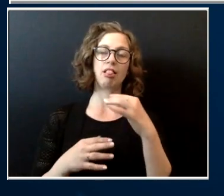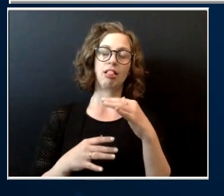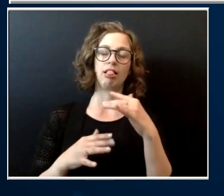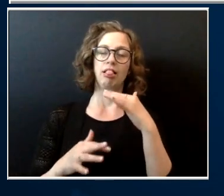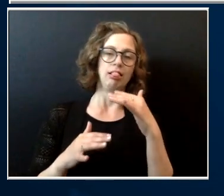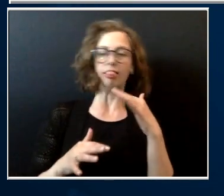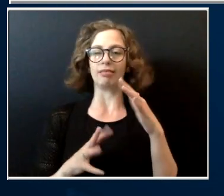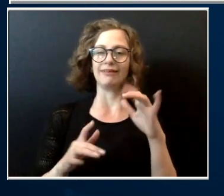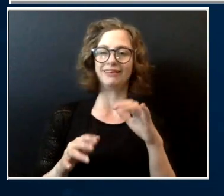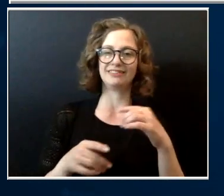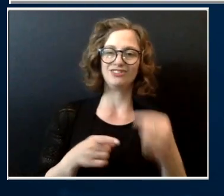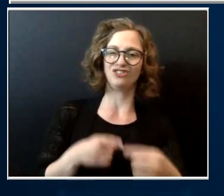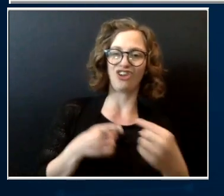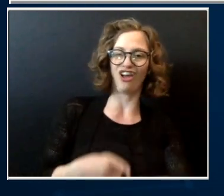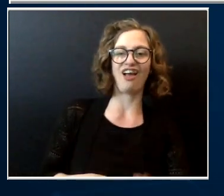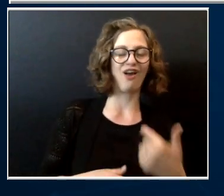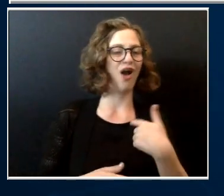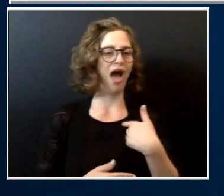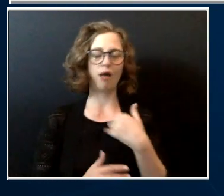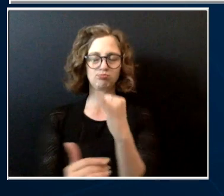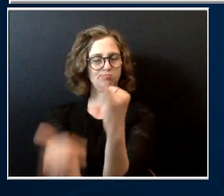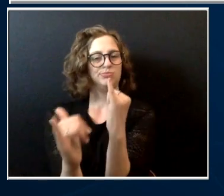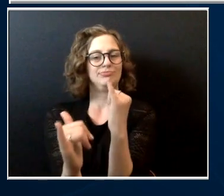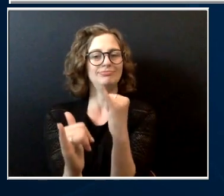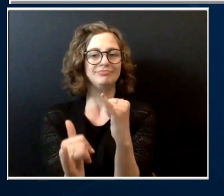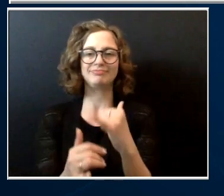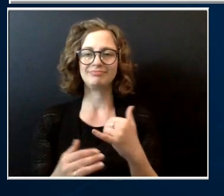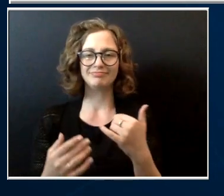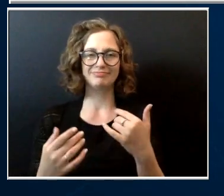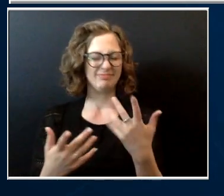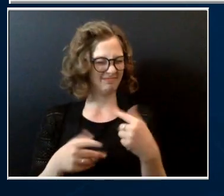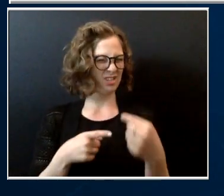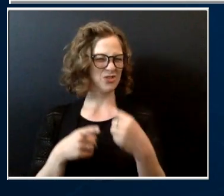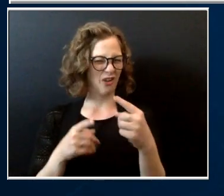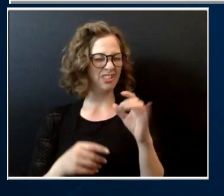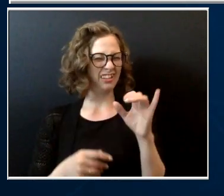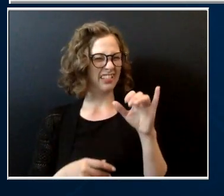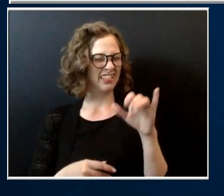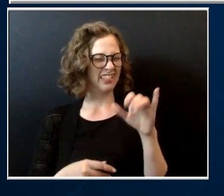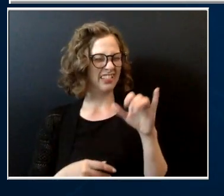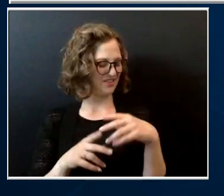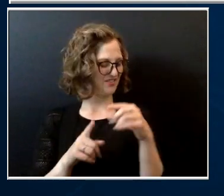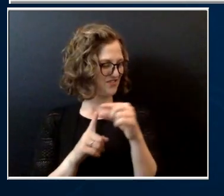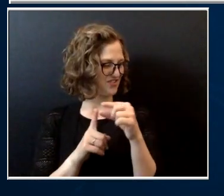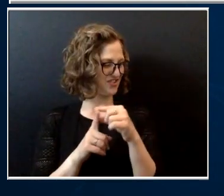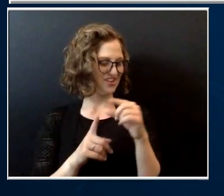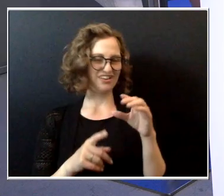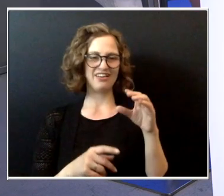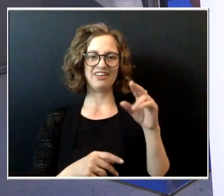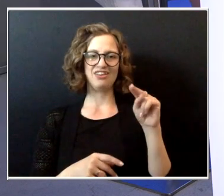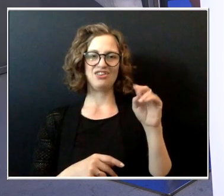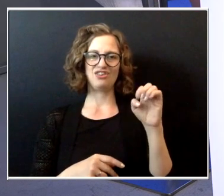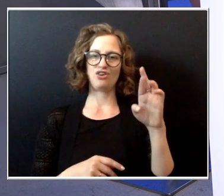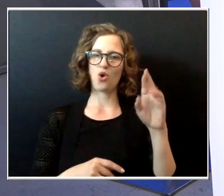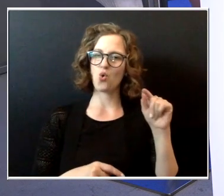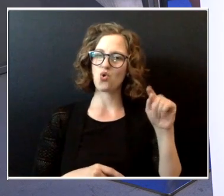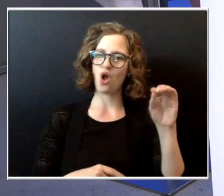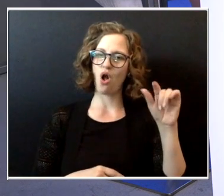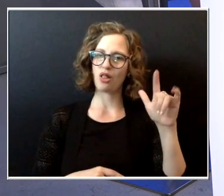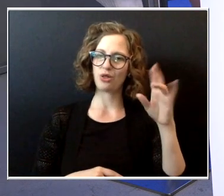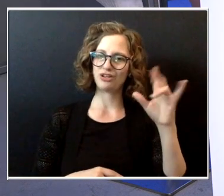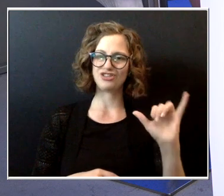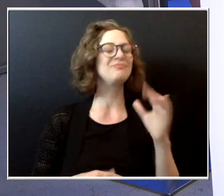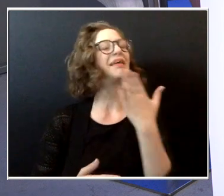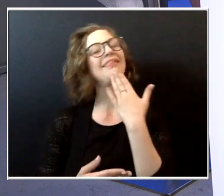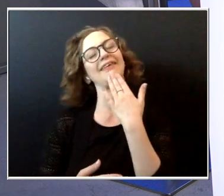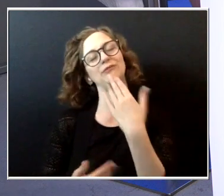did it again. So thank you, and thank you for coming up to see us. Now, Drs. Mann and Stecker, are there benefits to getting